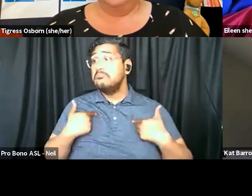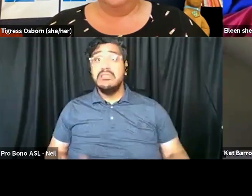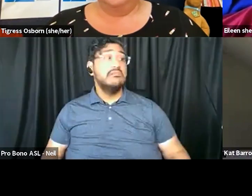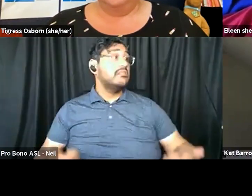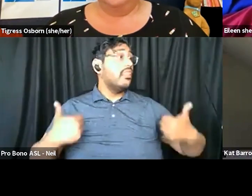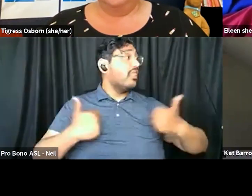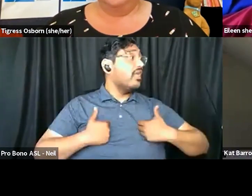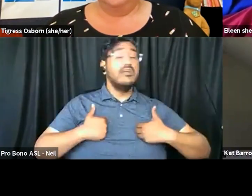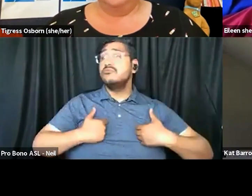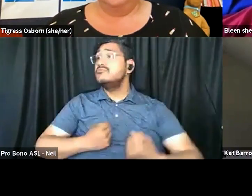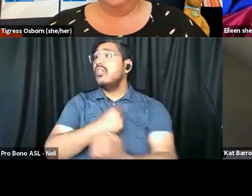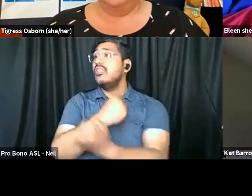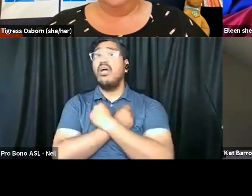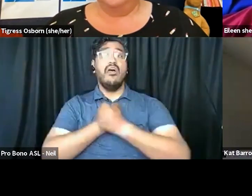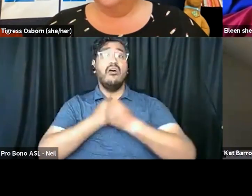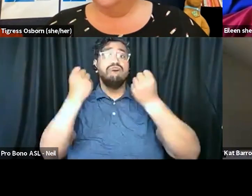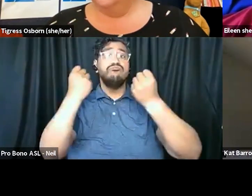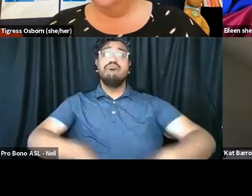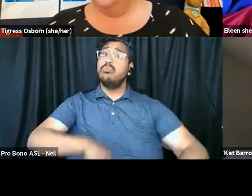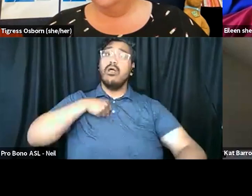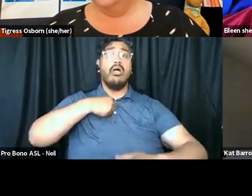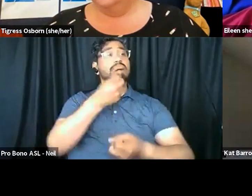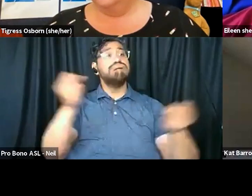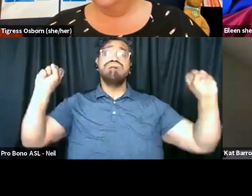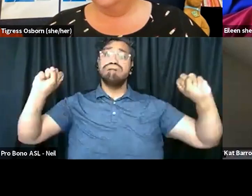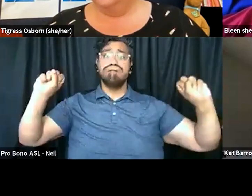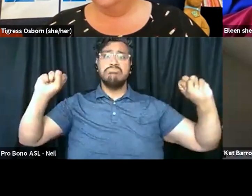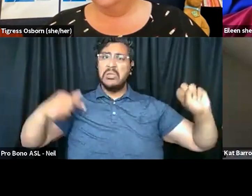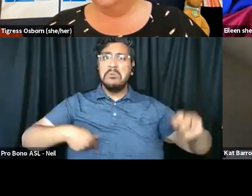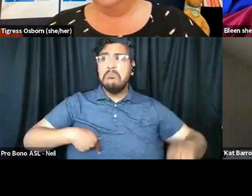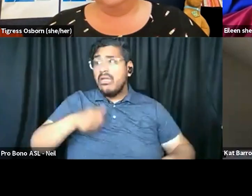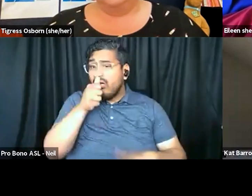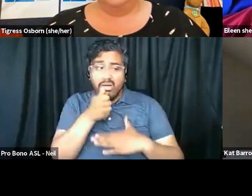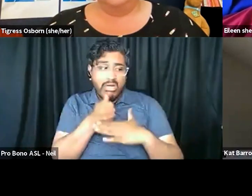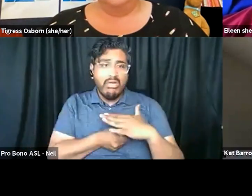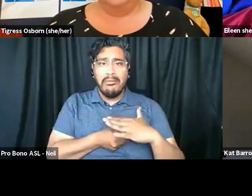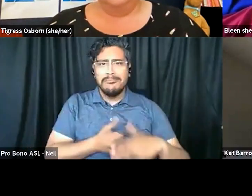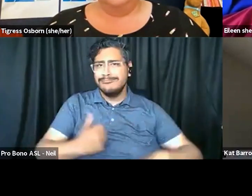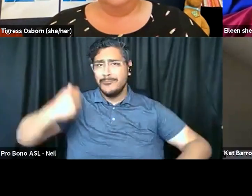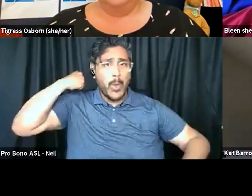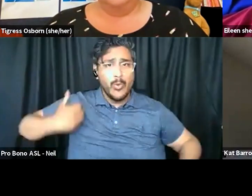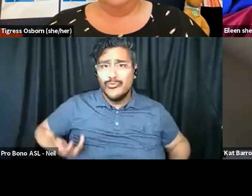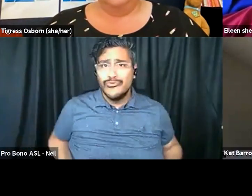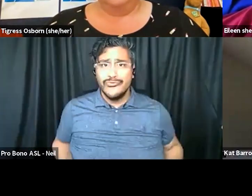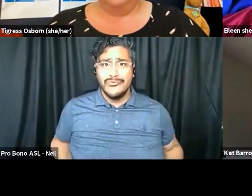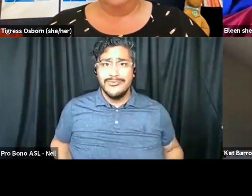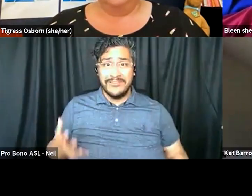loud. I'm a fat bitch who won't shut up or get out of your way. Fat